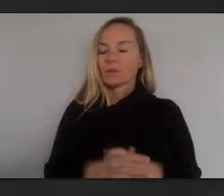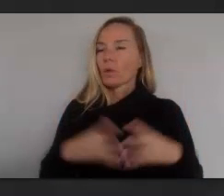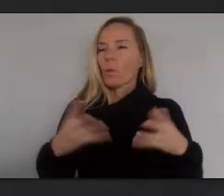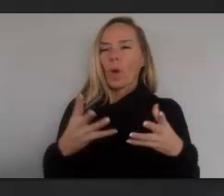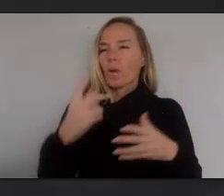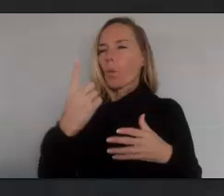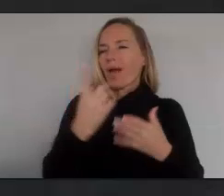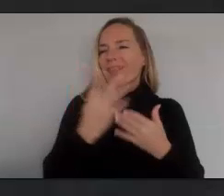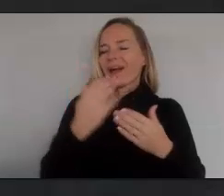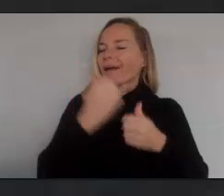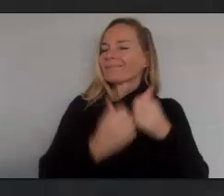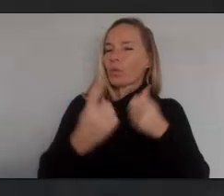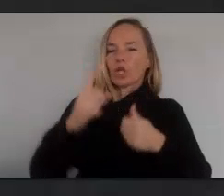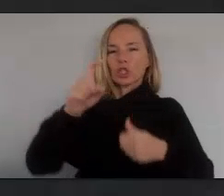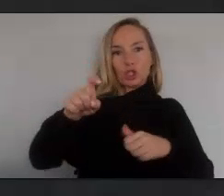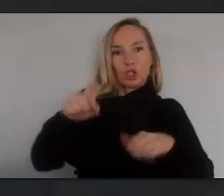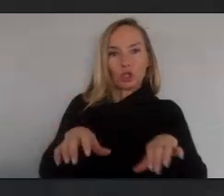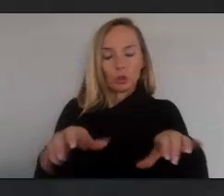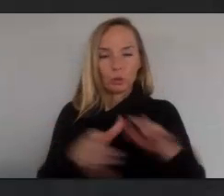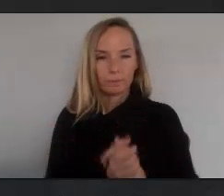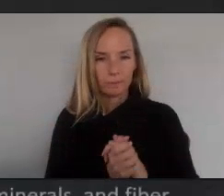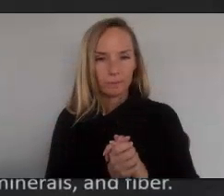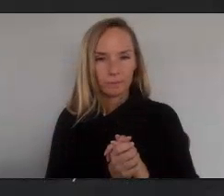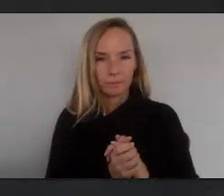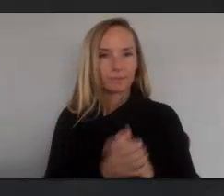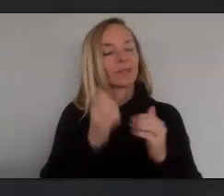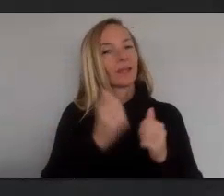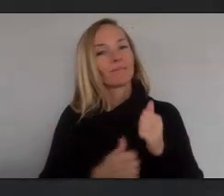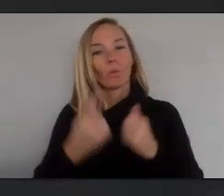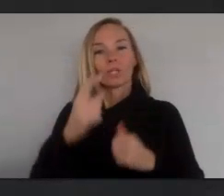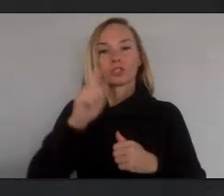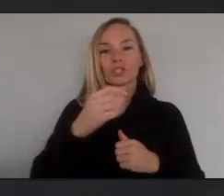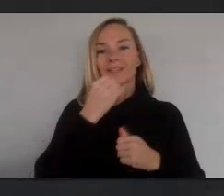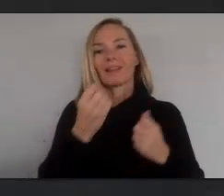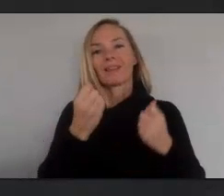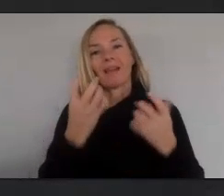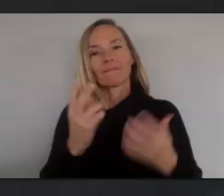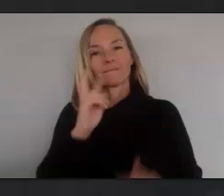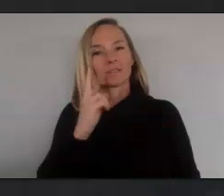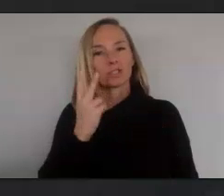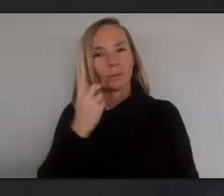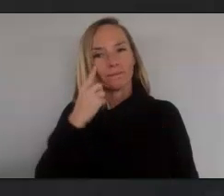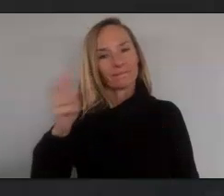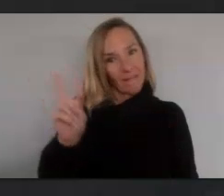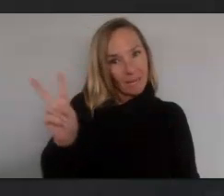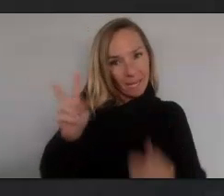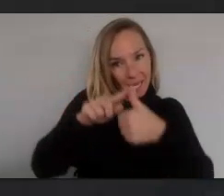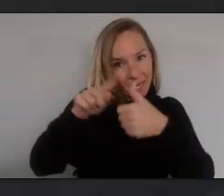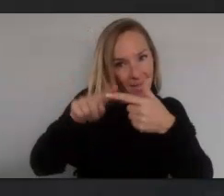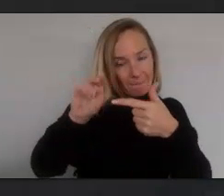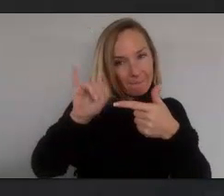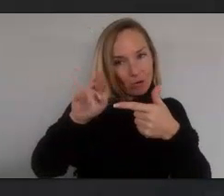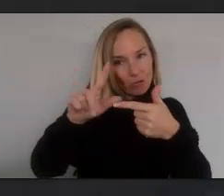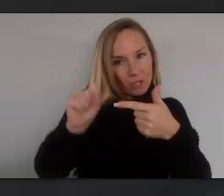do? A thesis statement that answers this prompt is, everyone should eat lots of vegetables for vitamins, minerals,